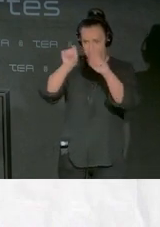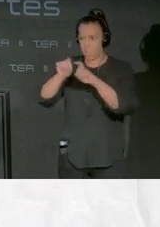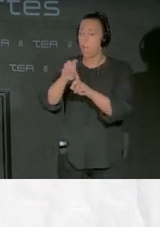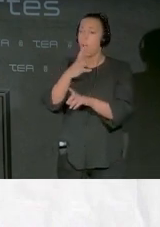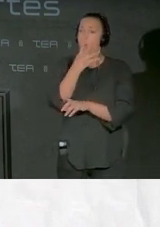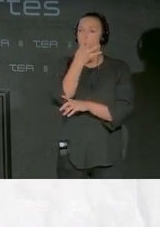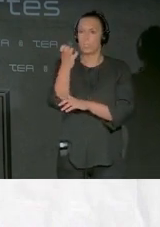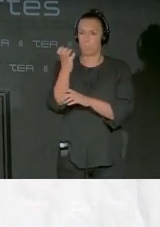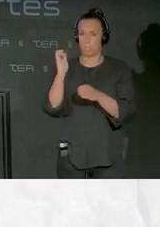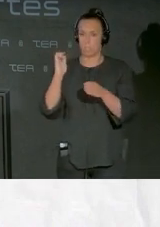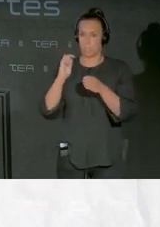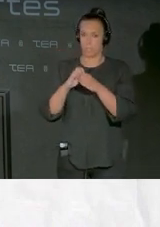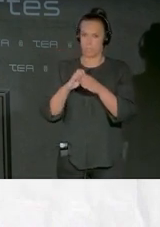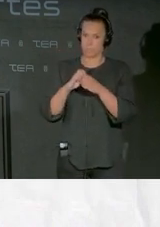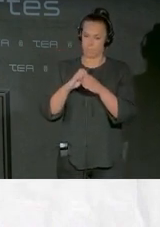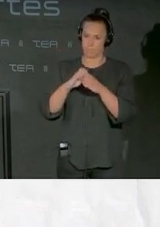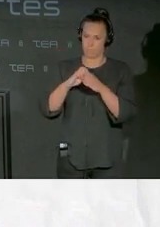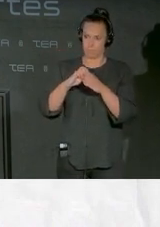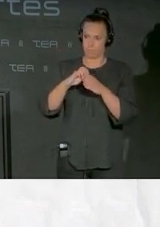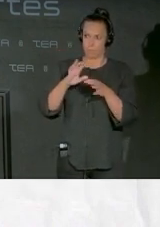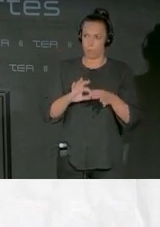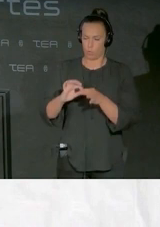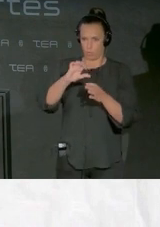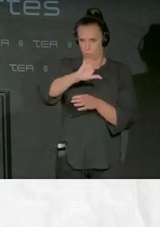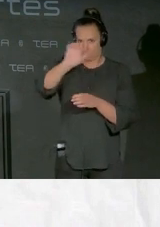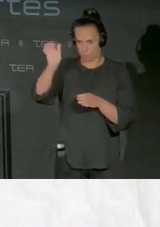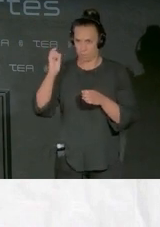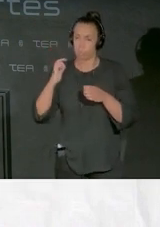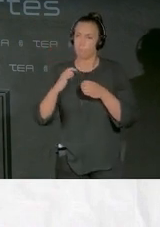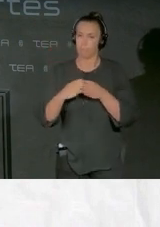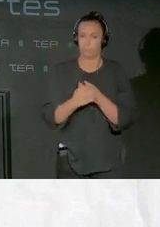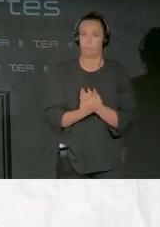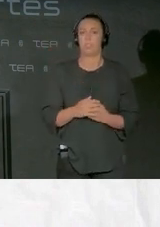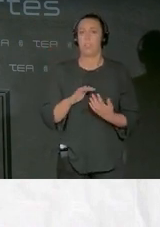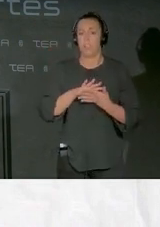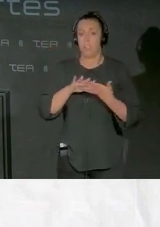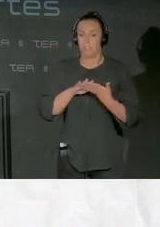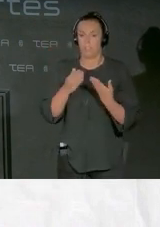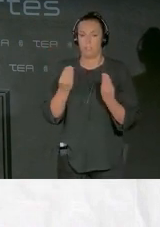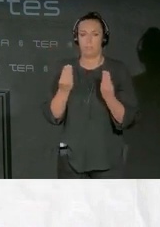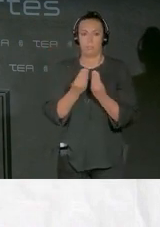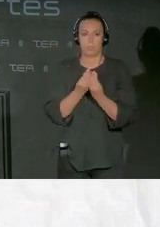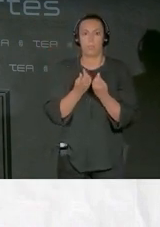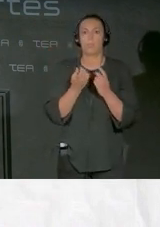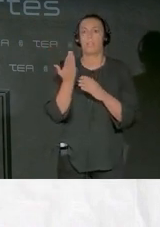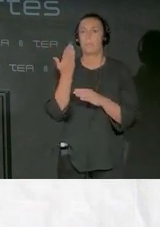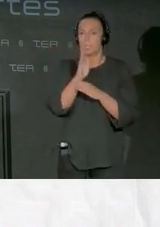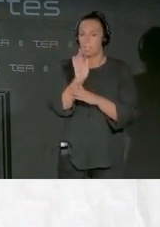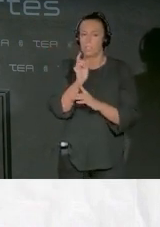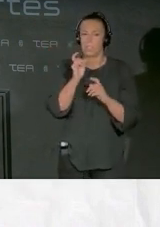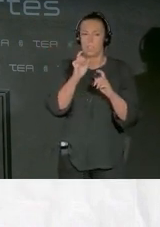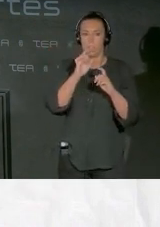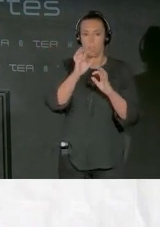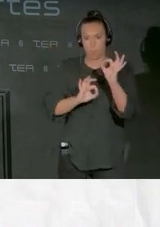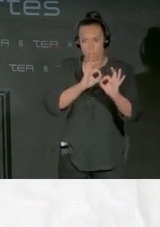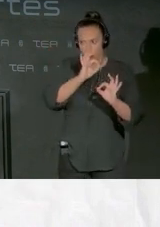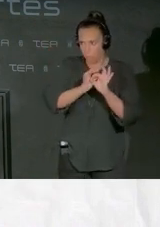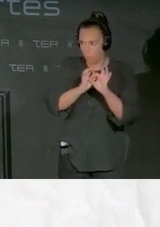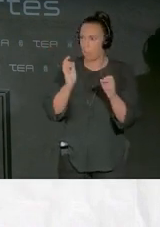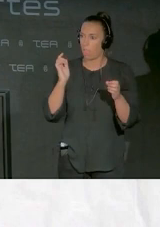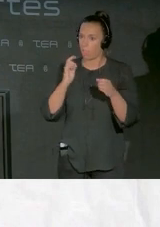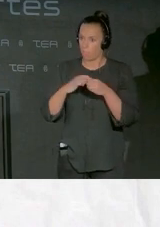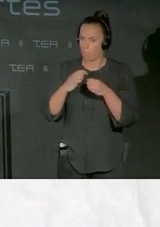talked to policymakers and representative organisations, and they were incredibly helpful. But this research has come from the sector itself, and we used a range of